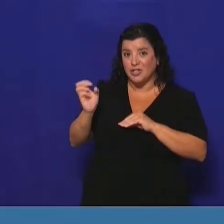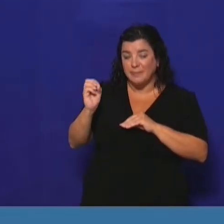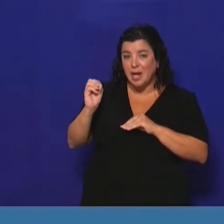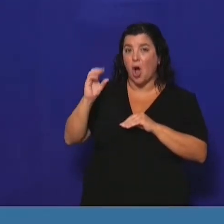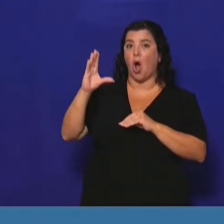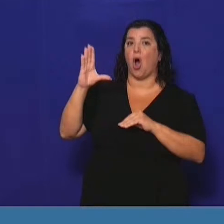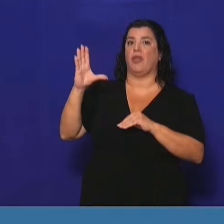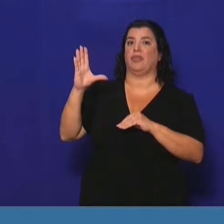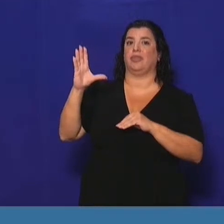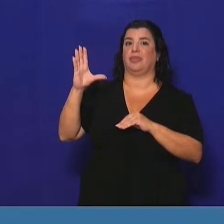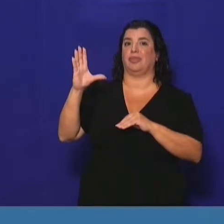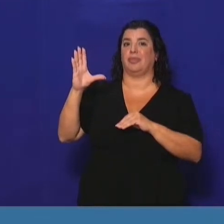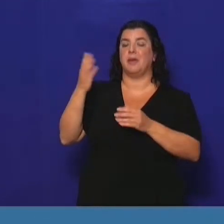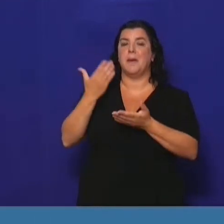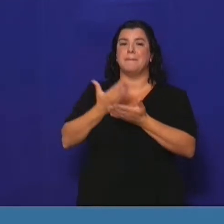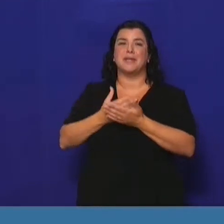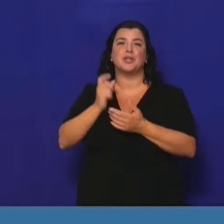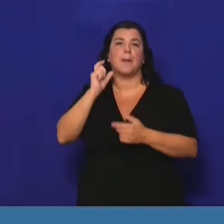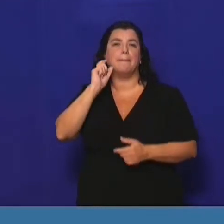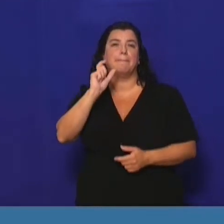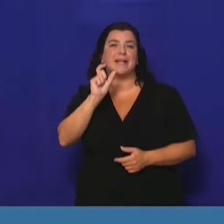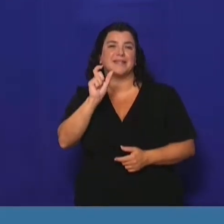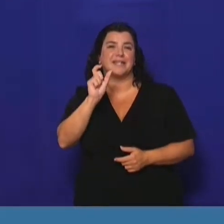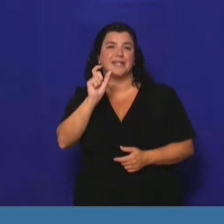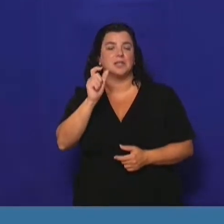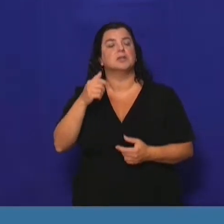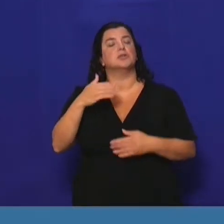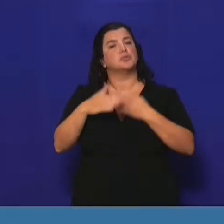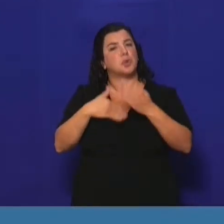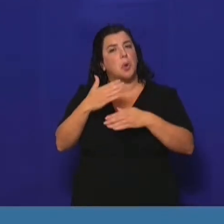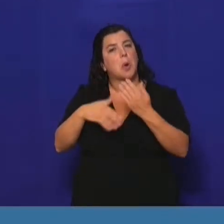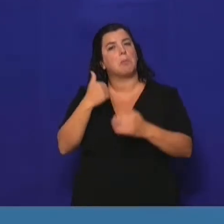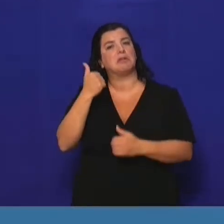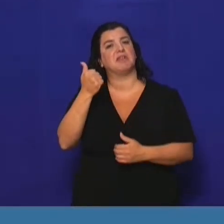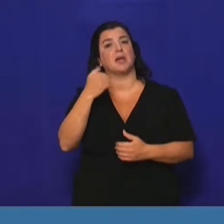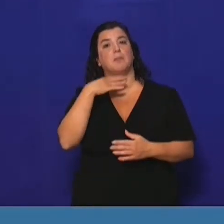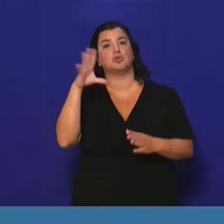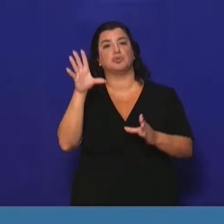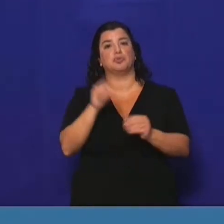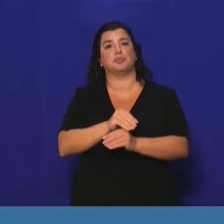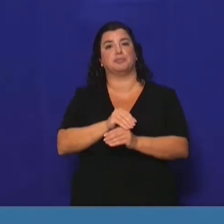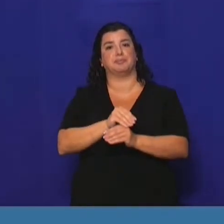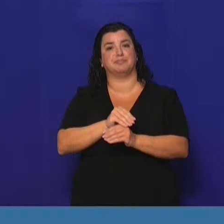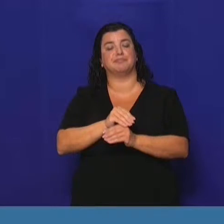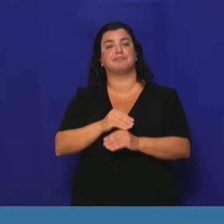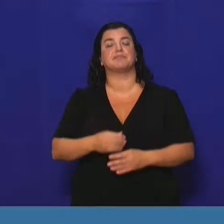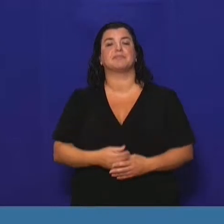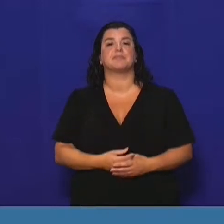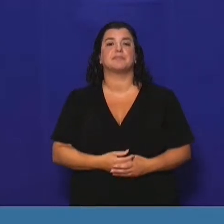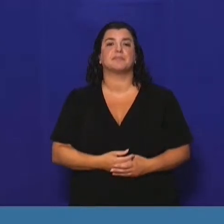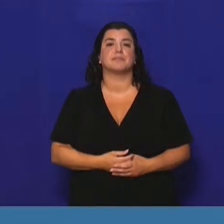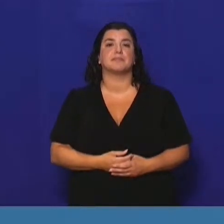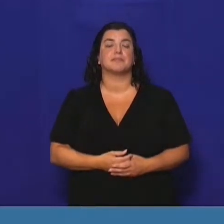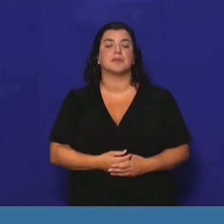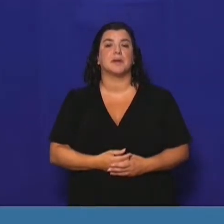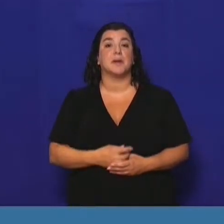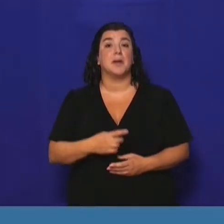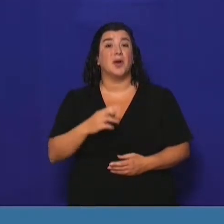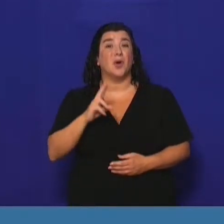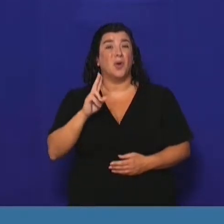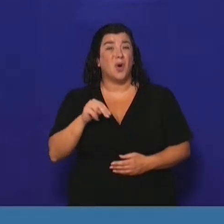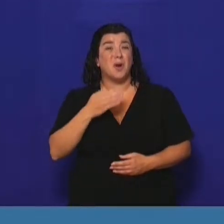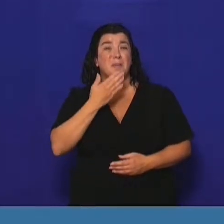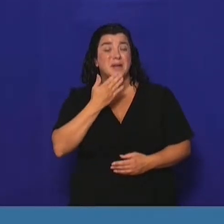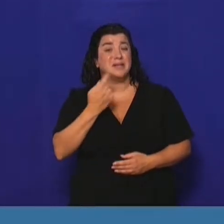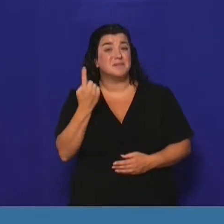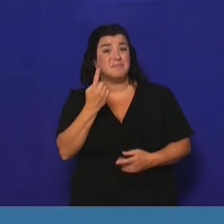mbagħad x'inhi tkun ħadd toħroġ għaliex hemmhekk tkun qed tiltaqa' ma' nies oħrajn. U importanti nappella li kull min ikun pożittiv u għandu